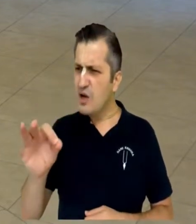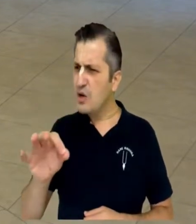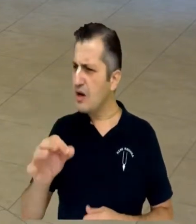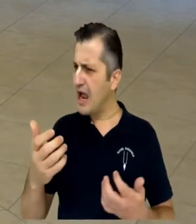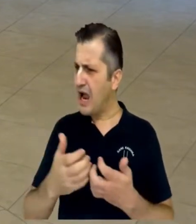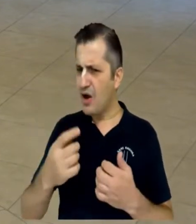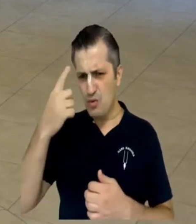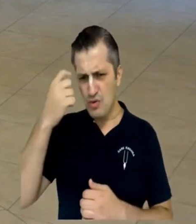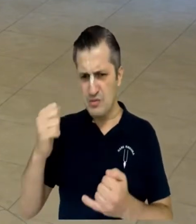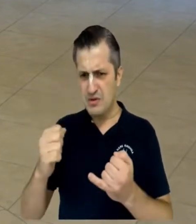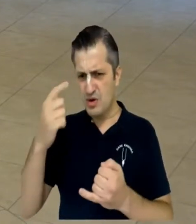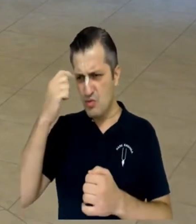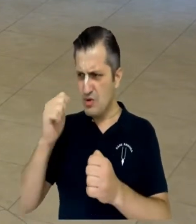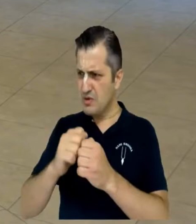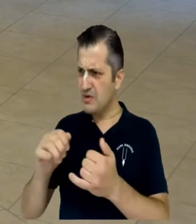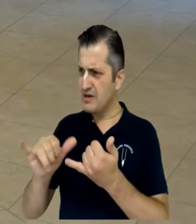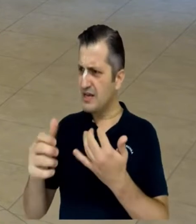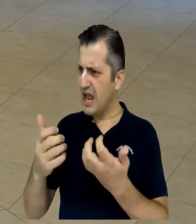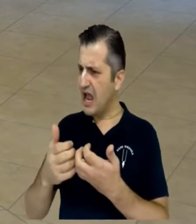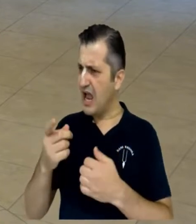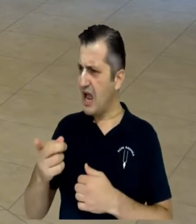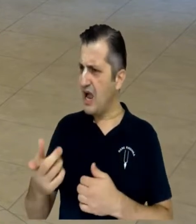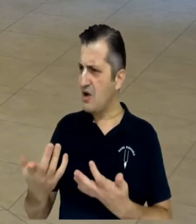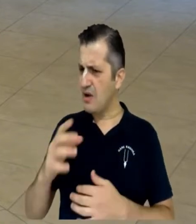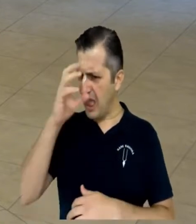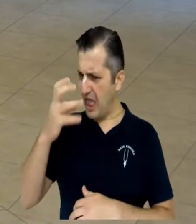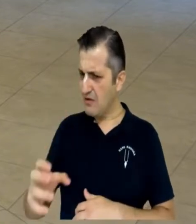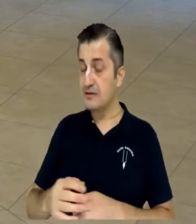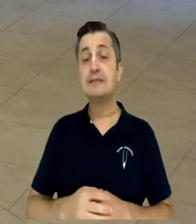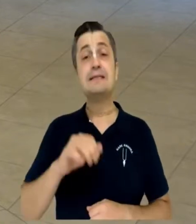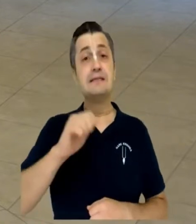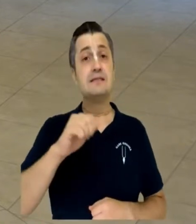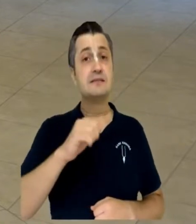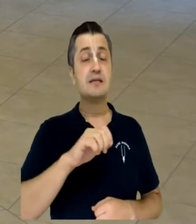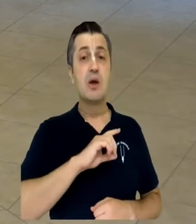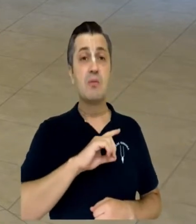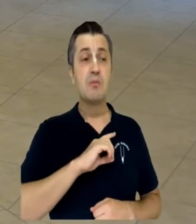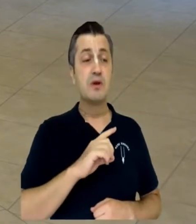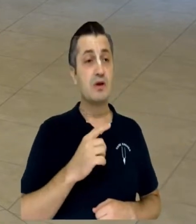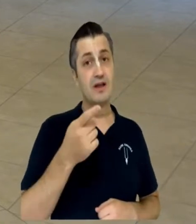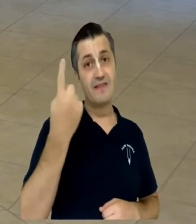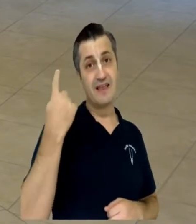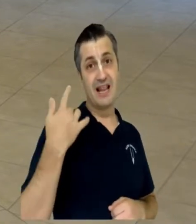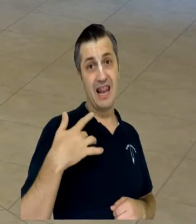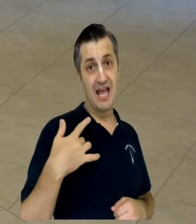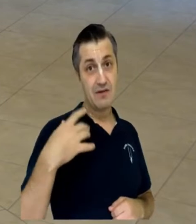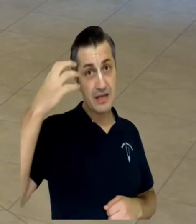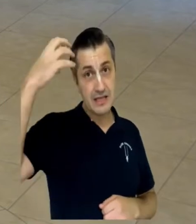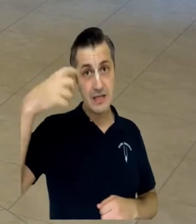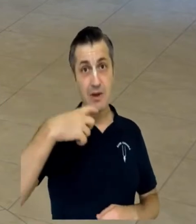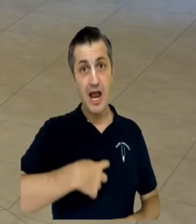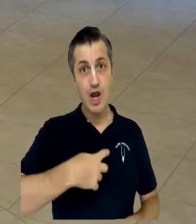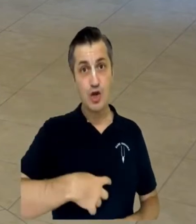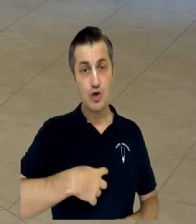He got a flower in his trunk, and he lifted it up, and he was at on the verge of death. Because being a creature of land, he couldn't